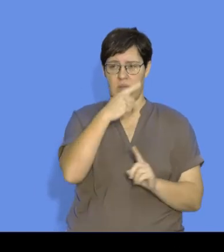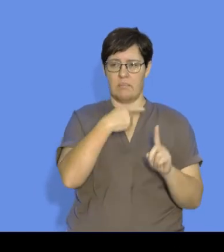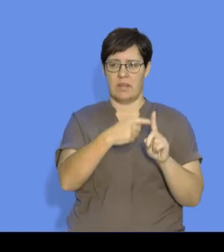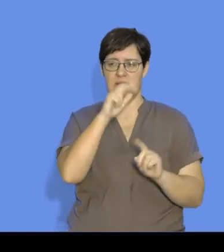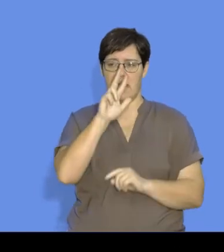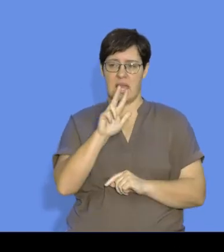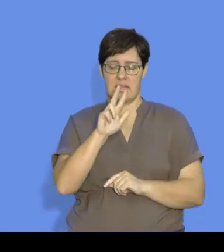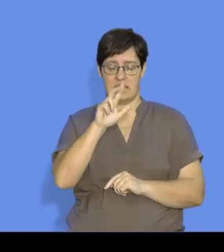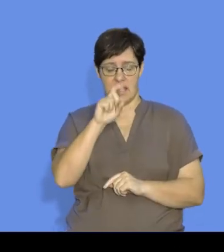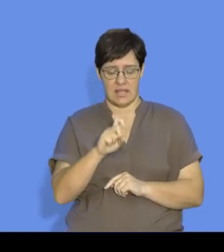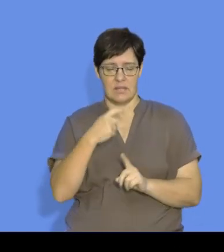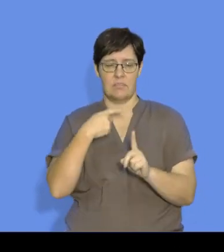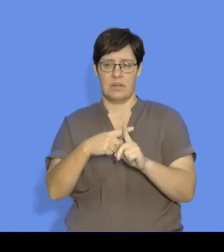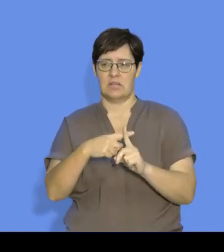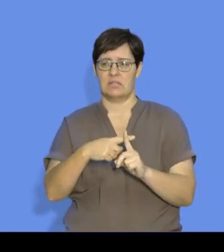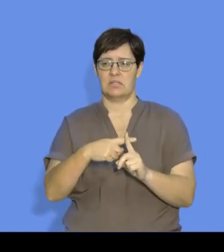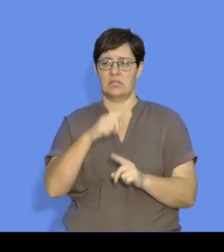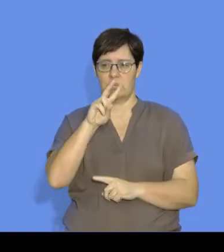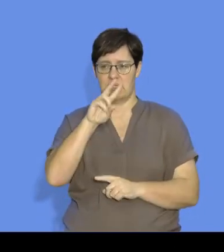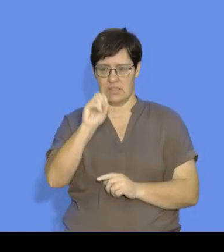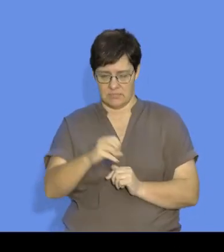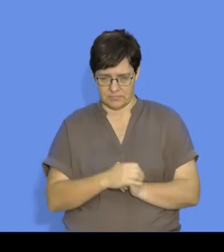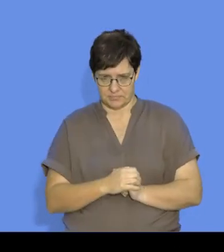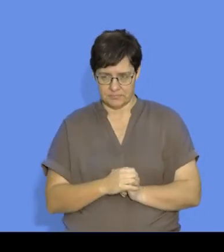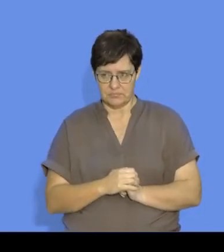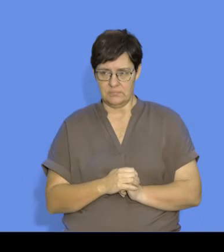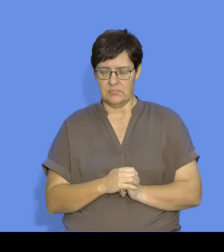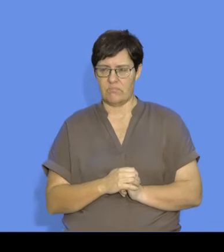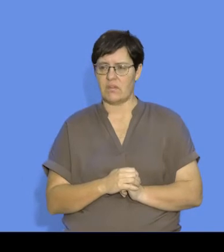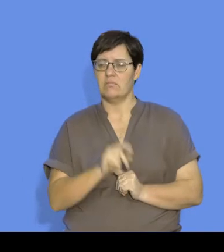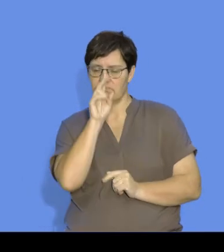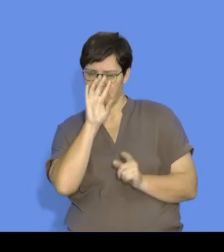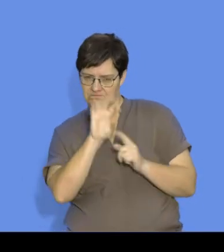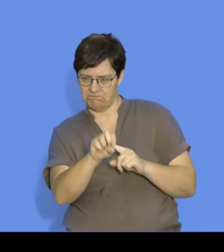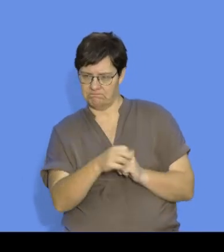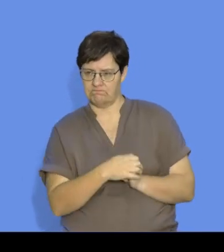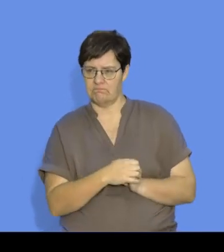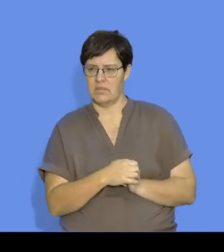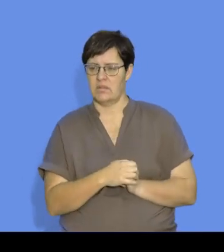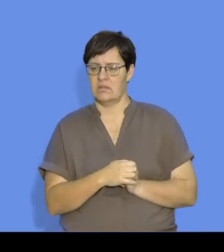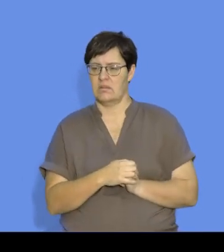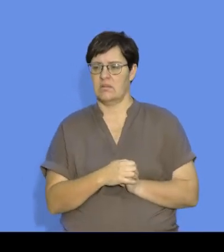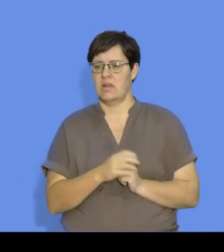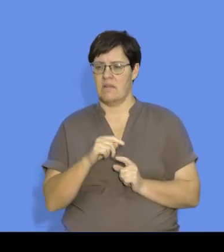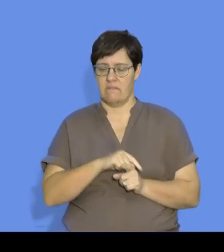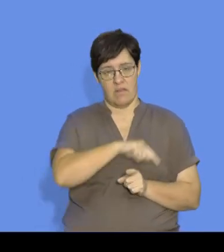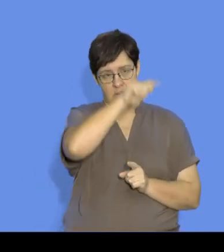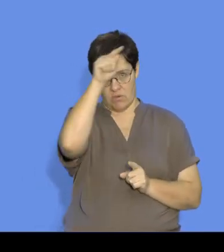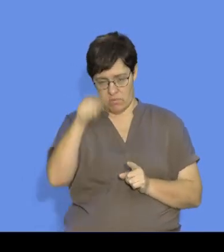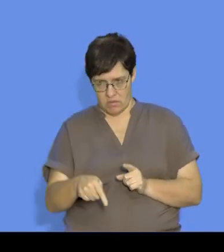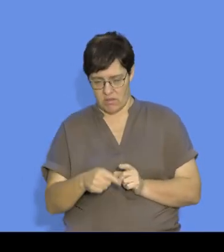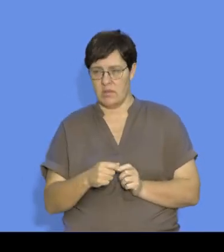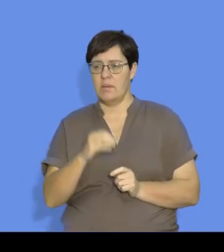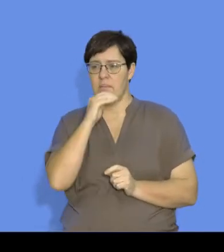plus 8x plus 20, right? So you can already see that the graph of f is the parabola. It